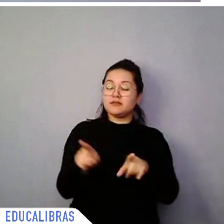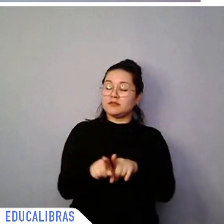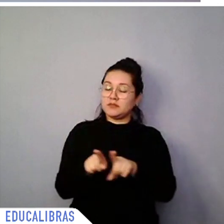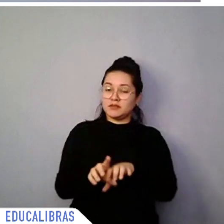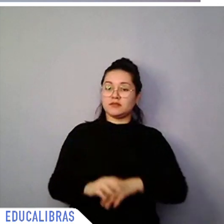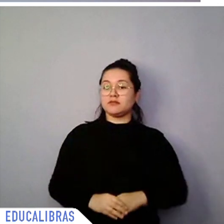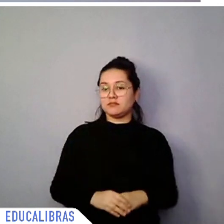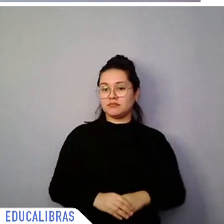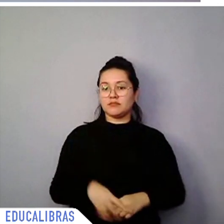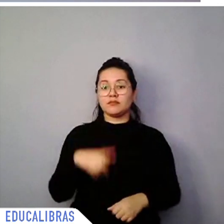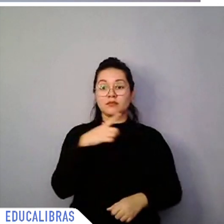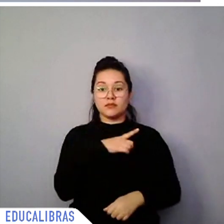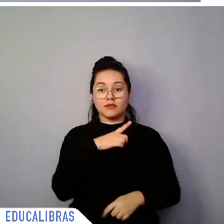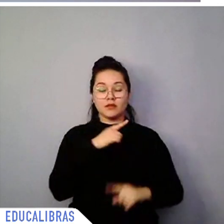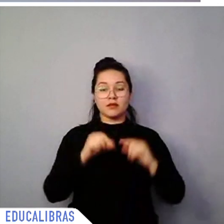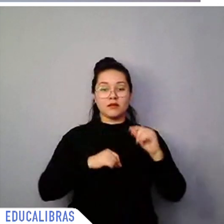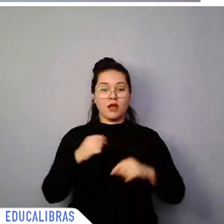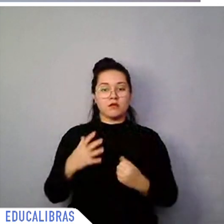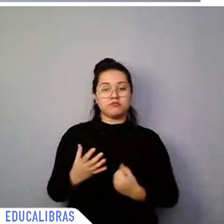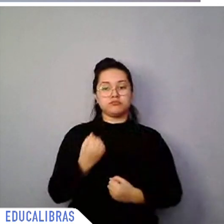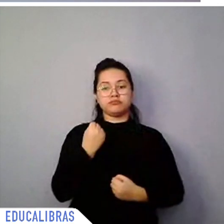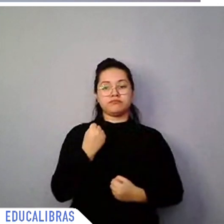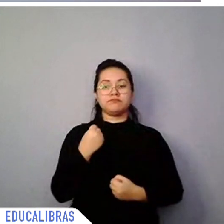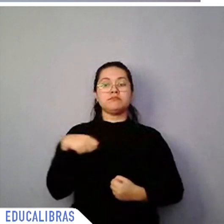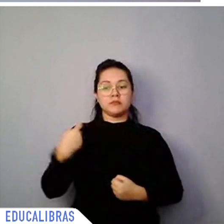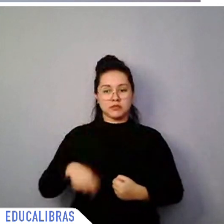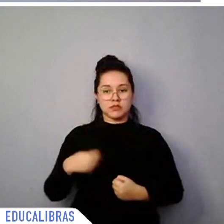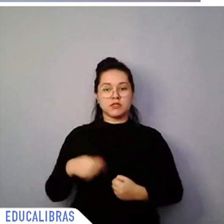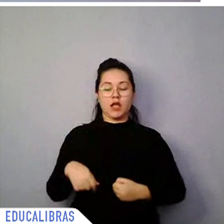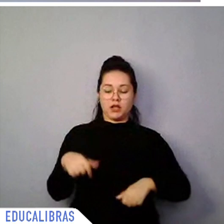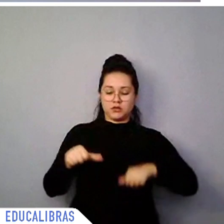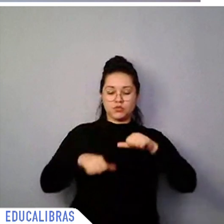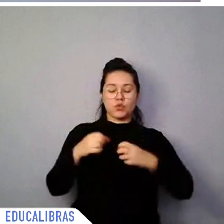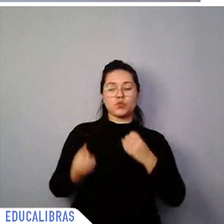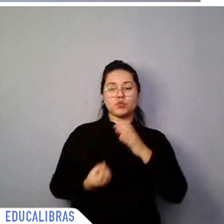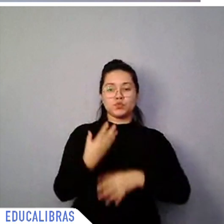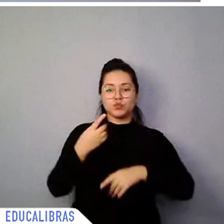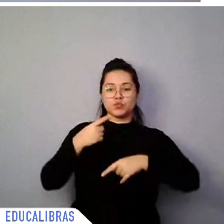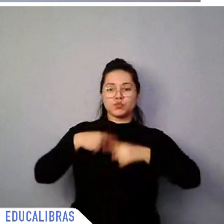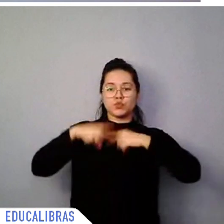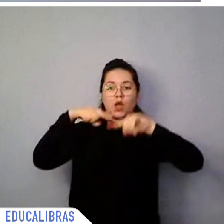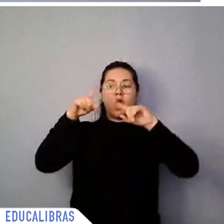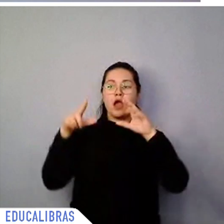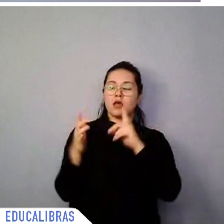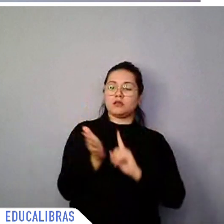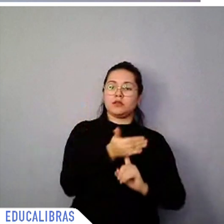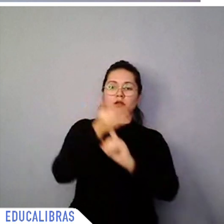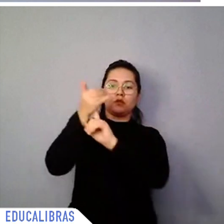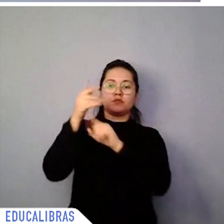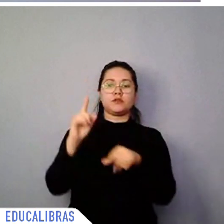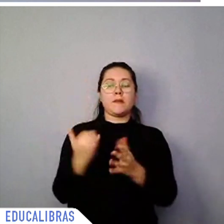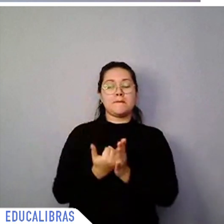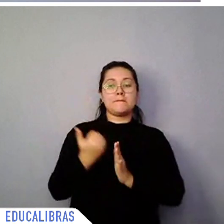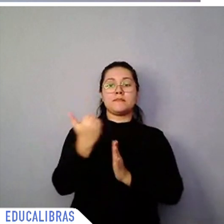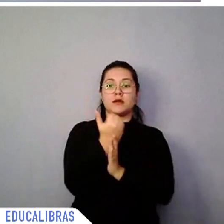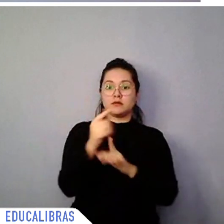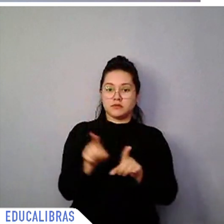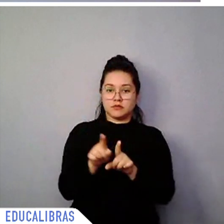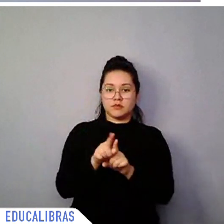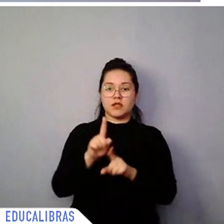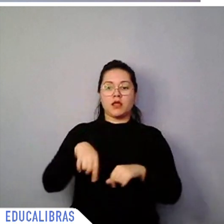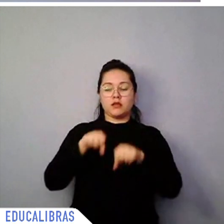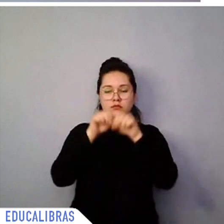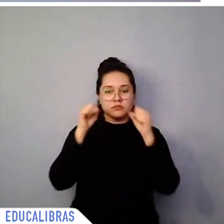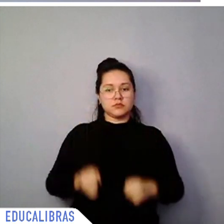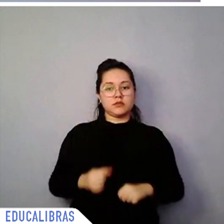own tools. I think we have a lot to teach the world, but we need to empower ourselves and develop more technology ourselves so that